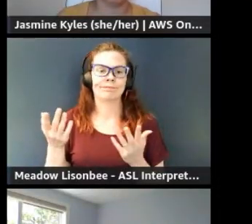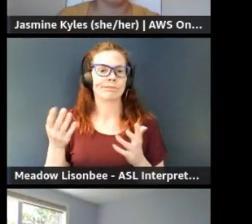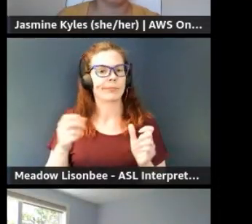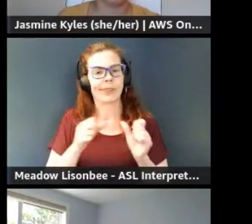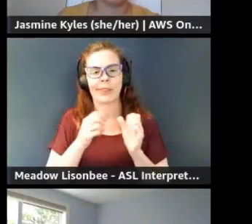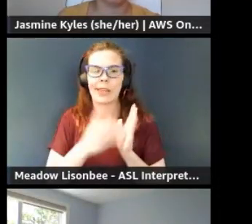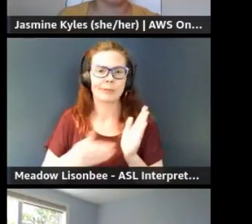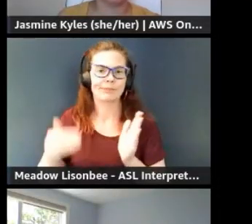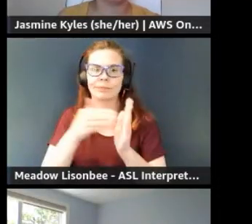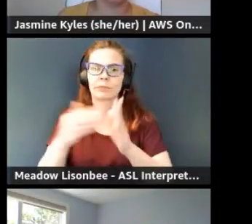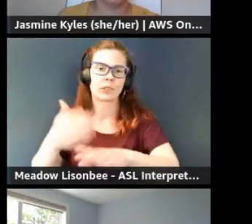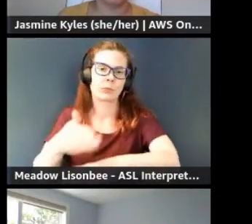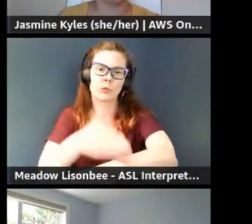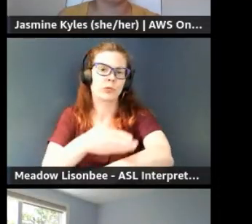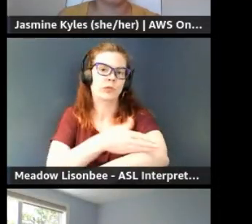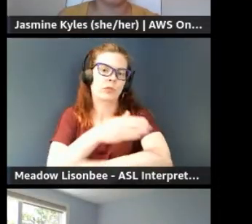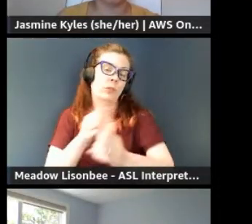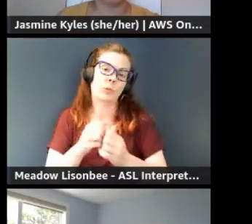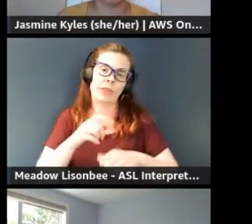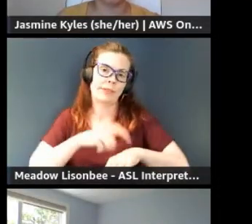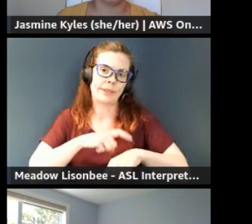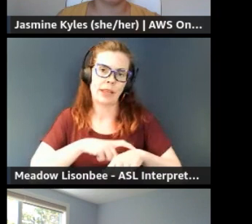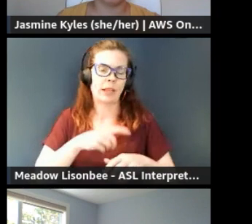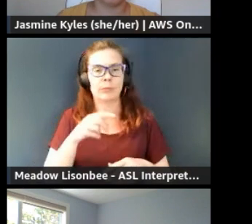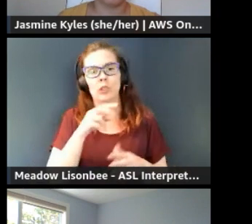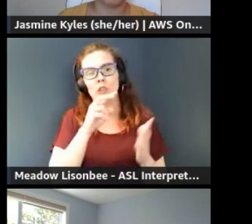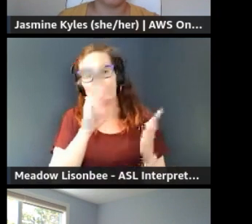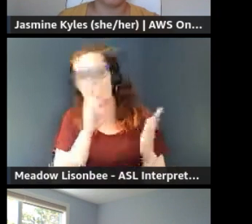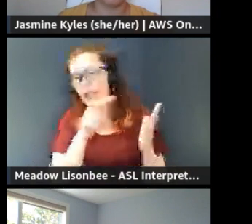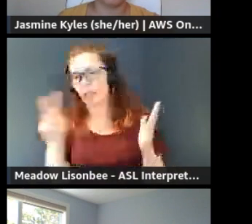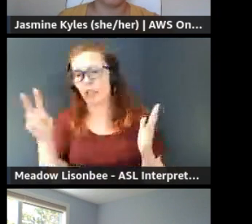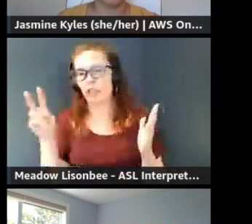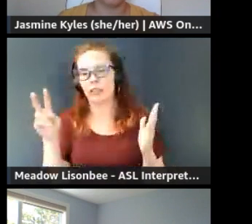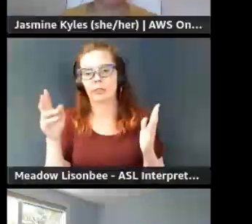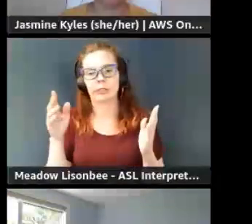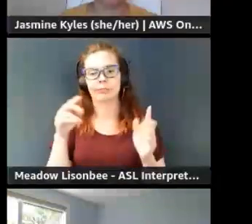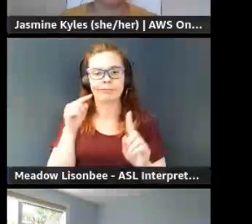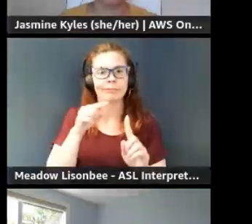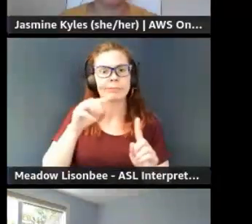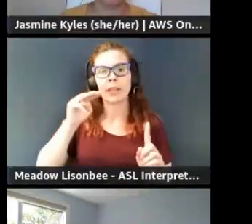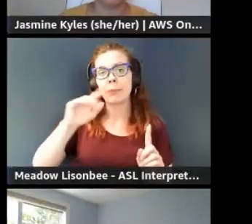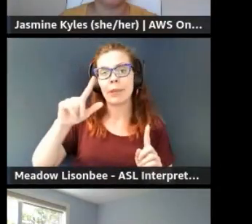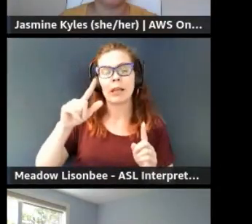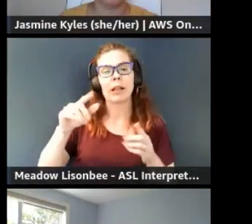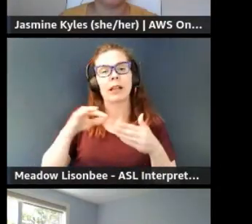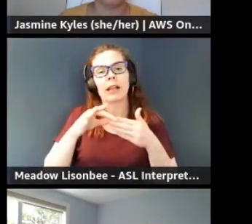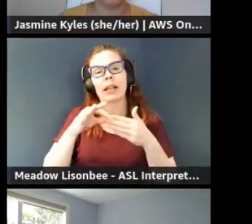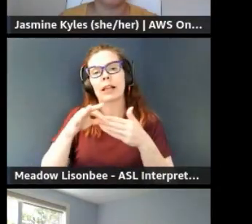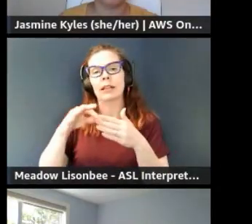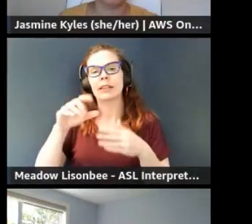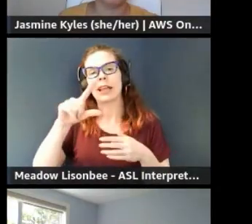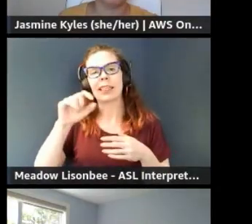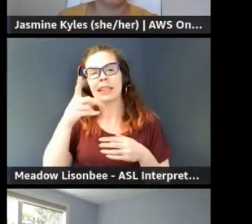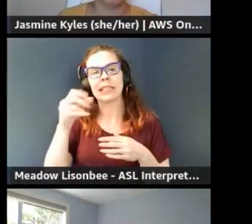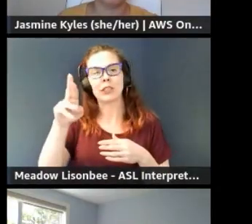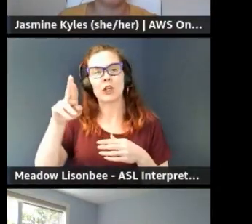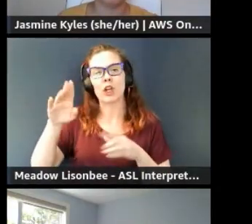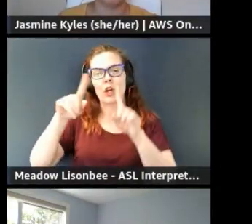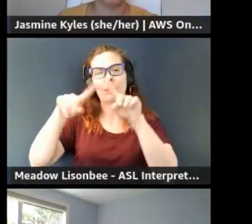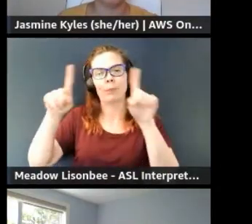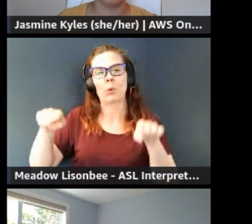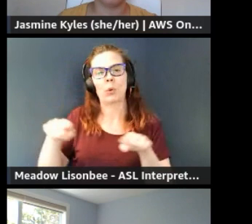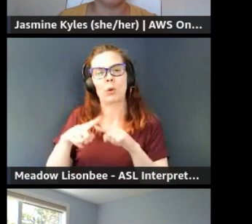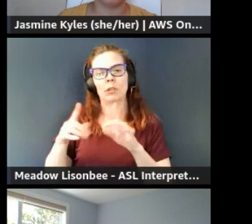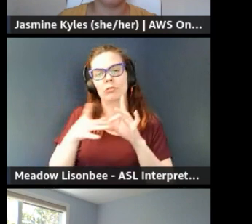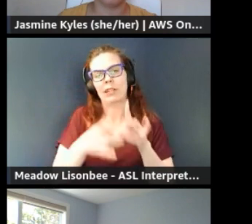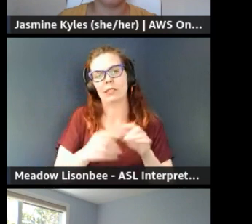continually get better over time, right? So you can look at, ML leaderboards associated with these models, and Llama